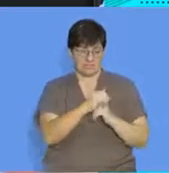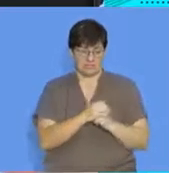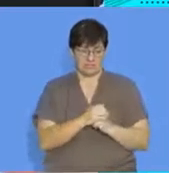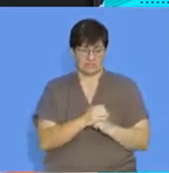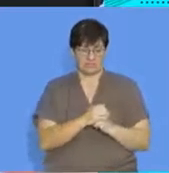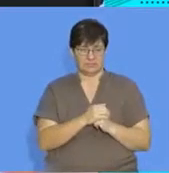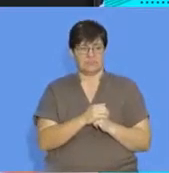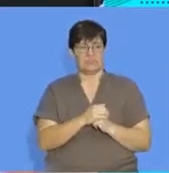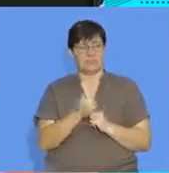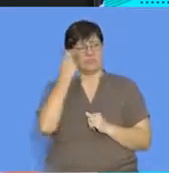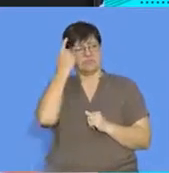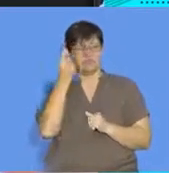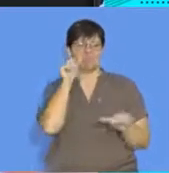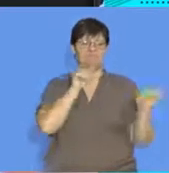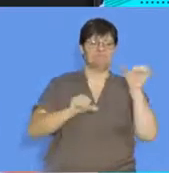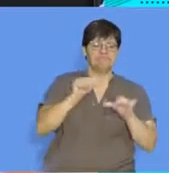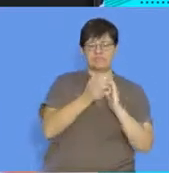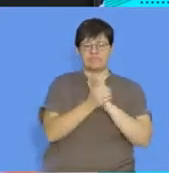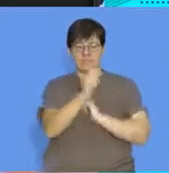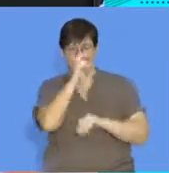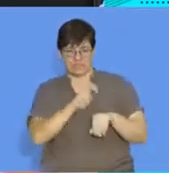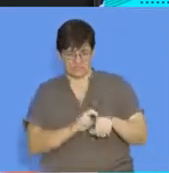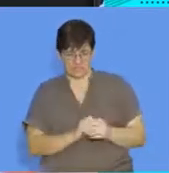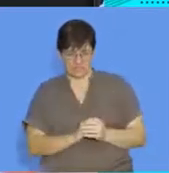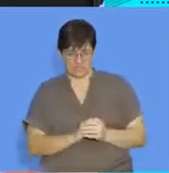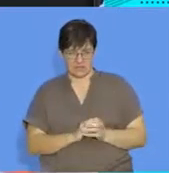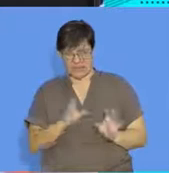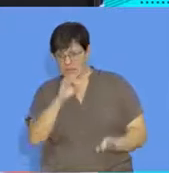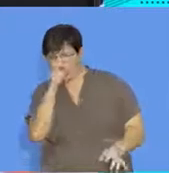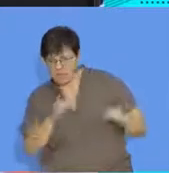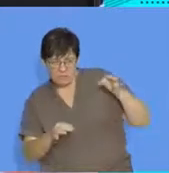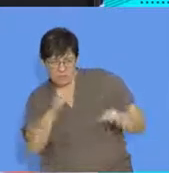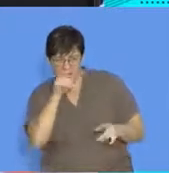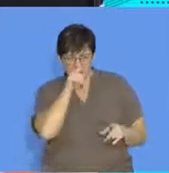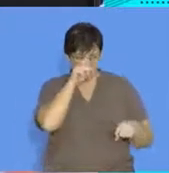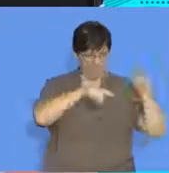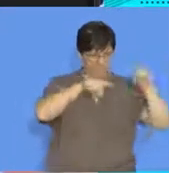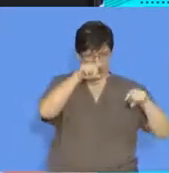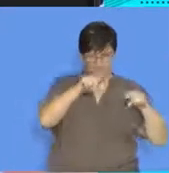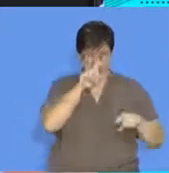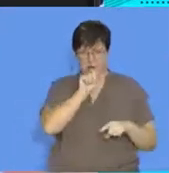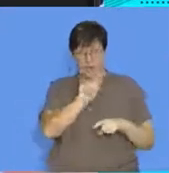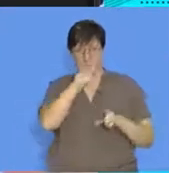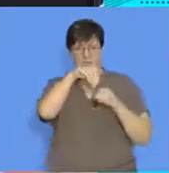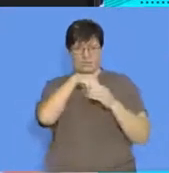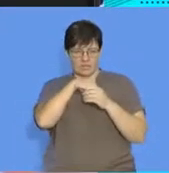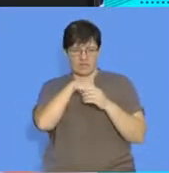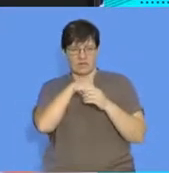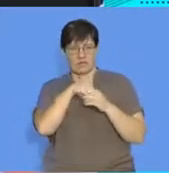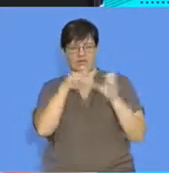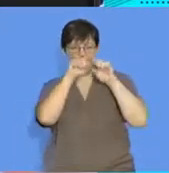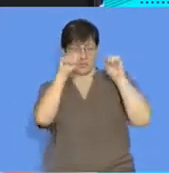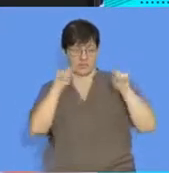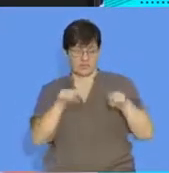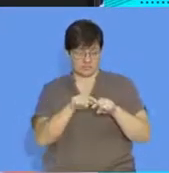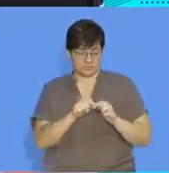it in terms of the scientific skills. So we shall try and manipulate variables, within the context of a circuit. And at the end